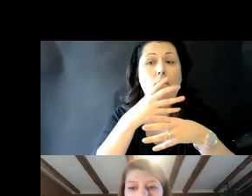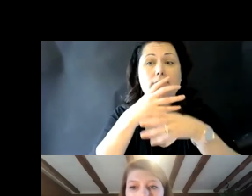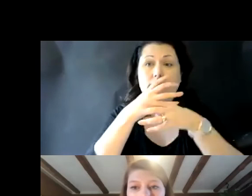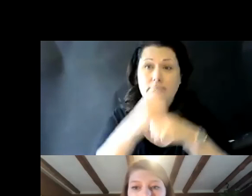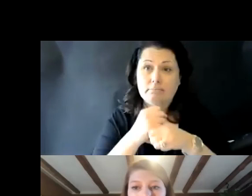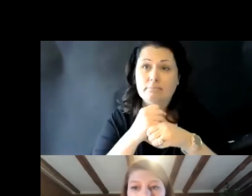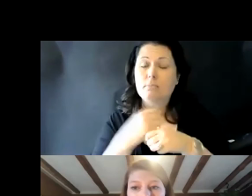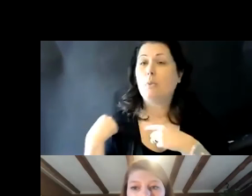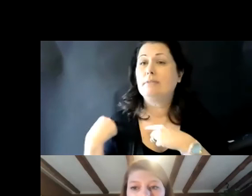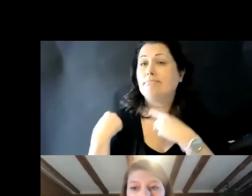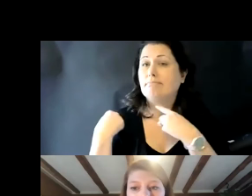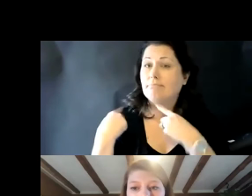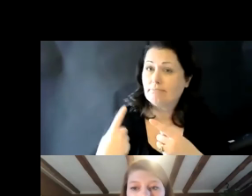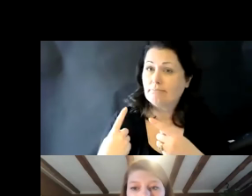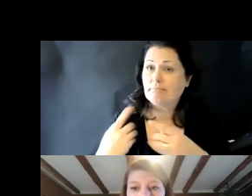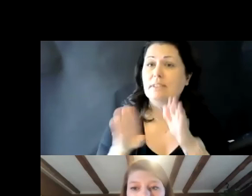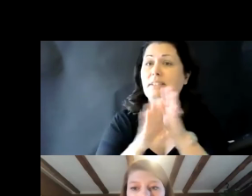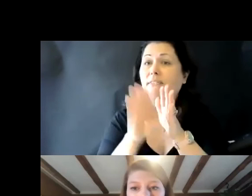SURE.